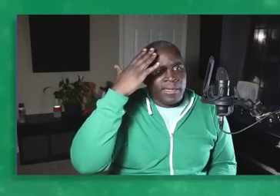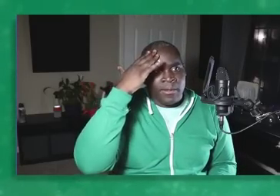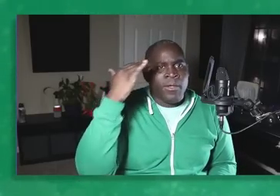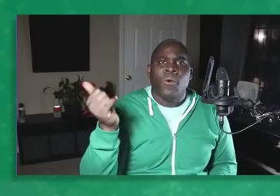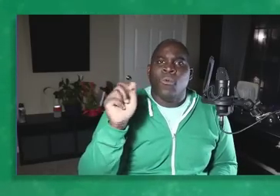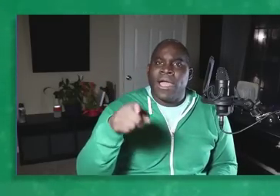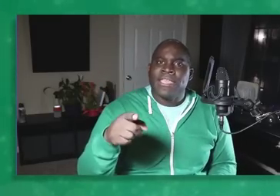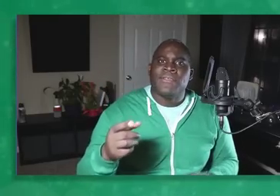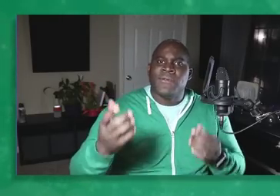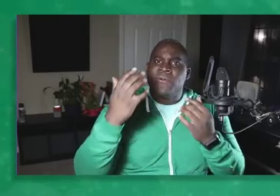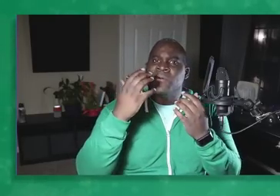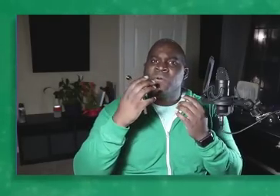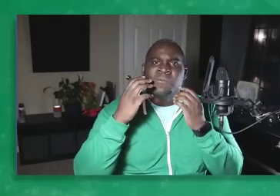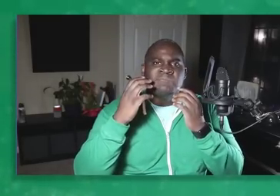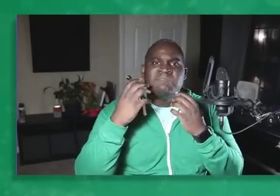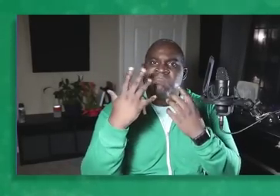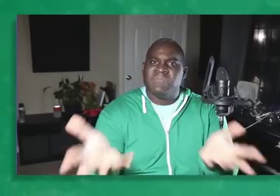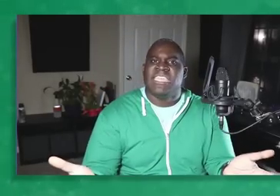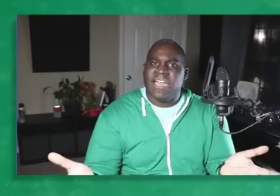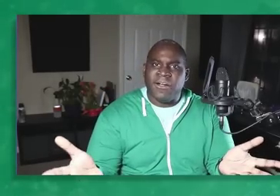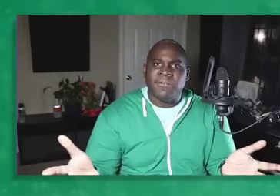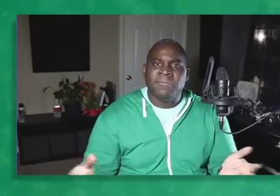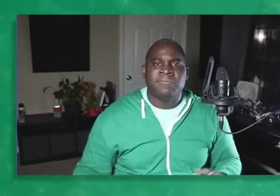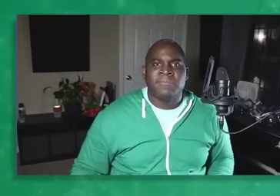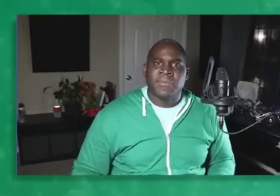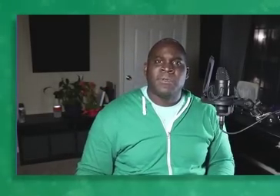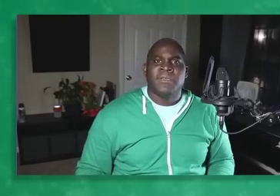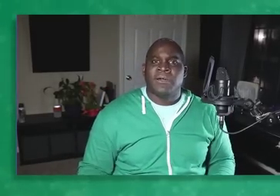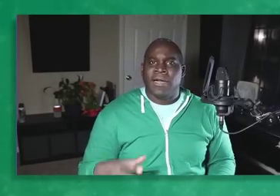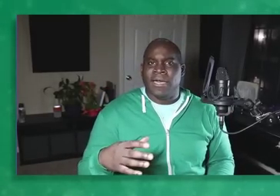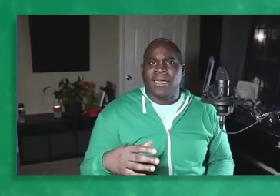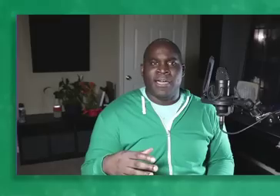Let's see. Why you yell?